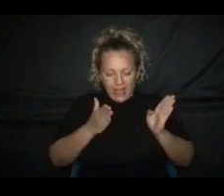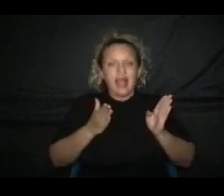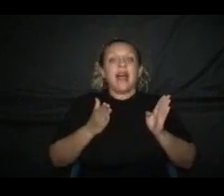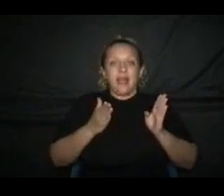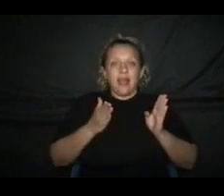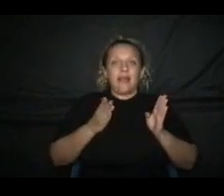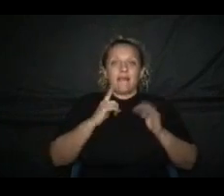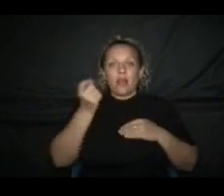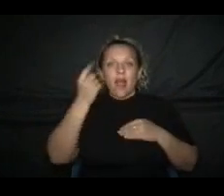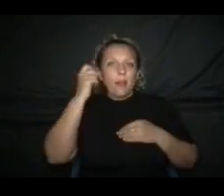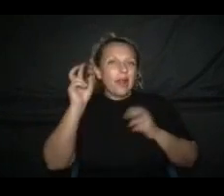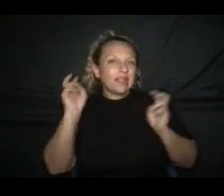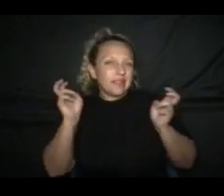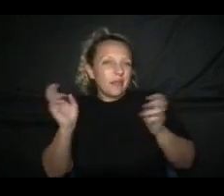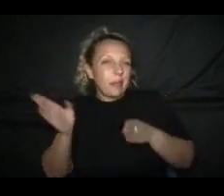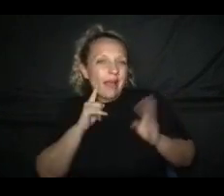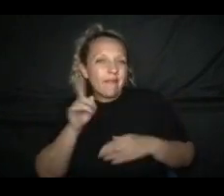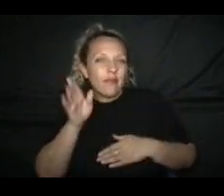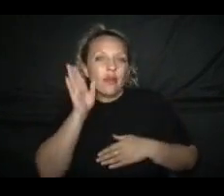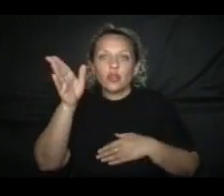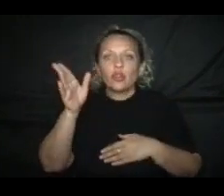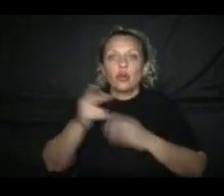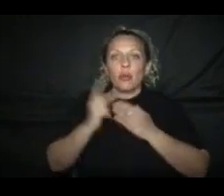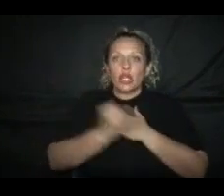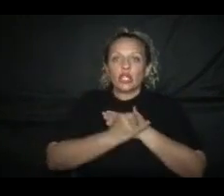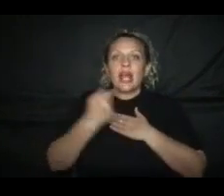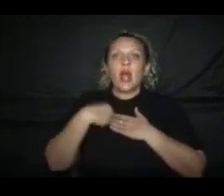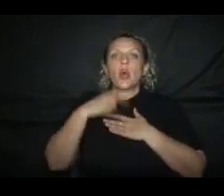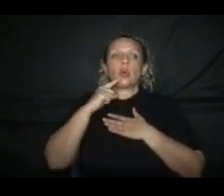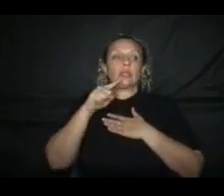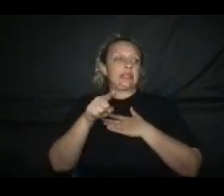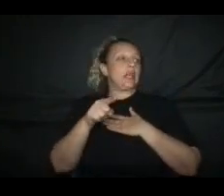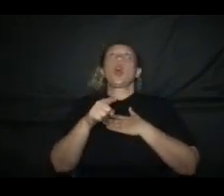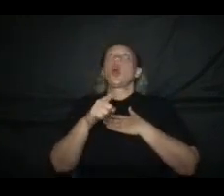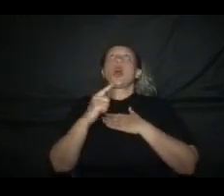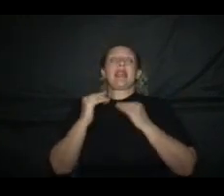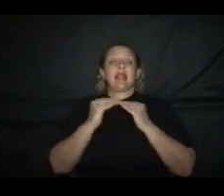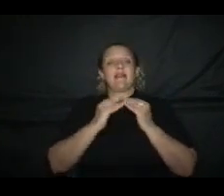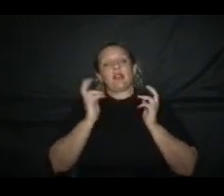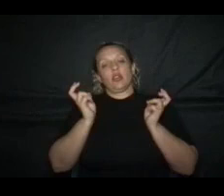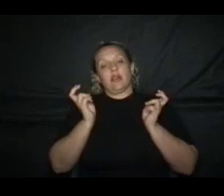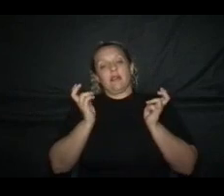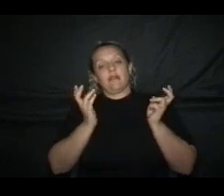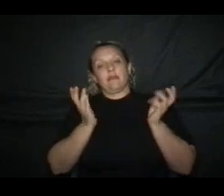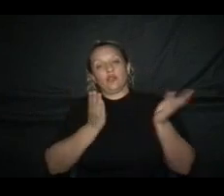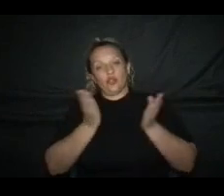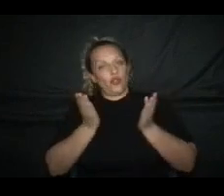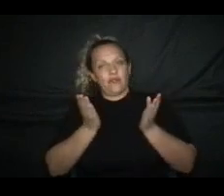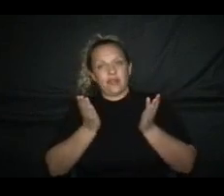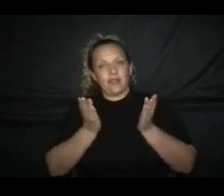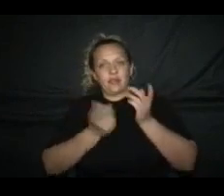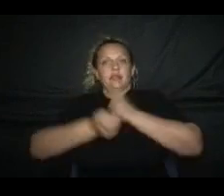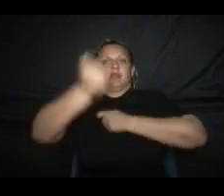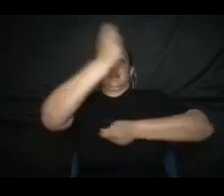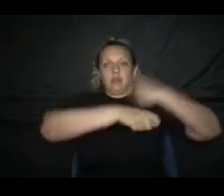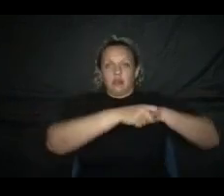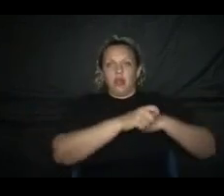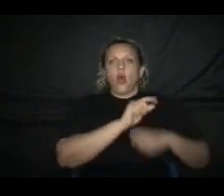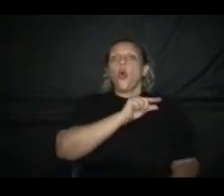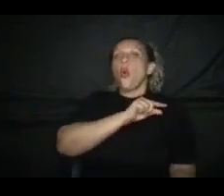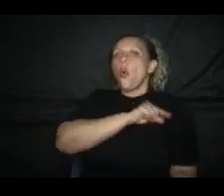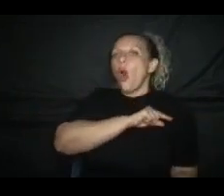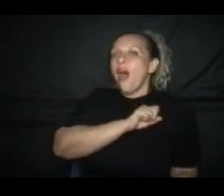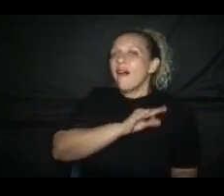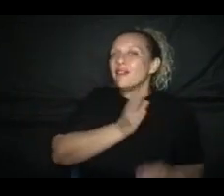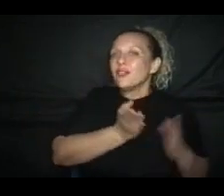roadway projects. And they'll see that level of service is no longer there. It's been replaced by quality of service and really these